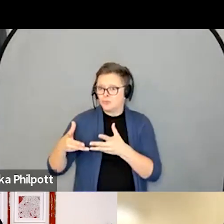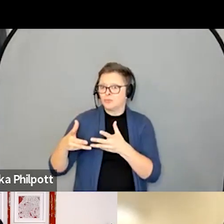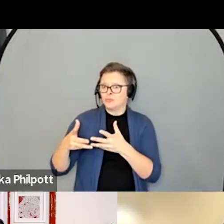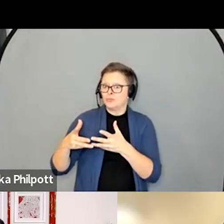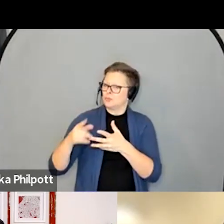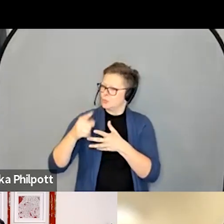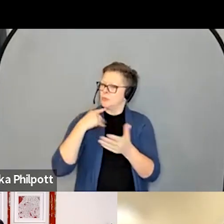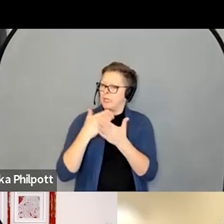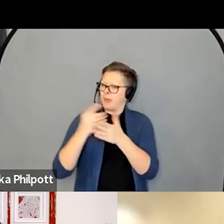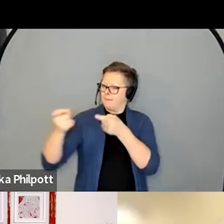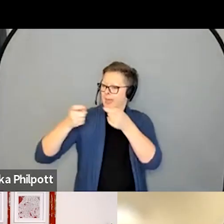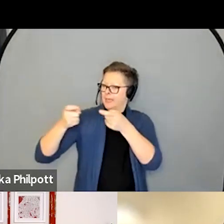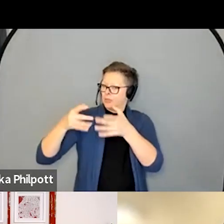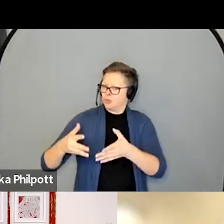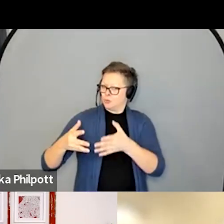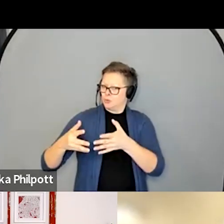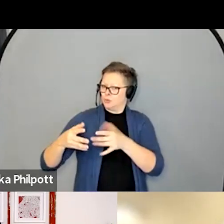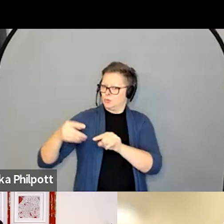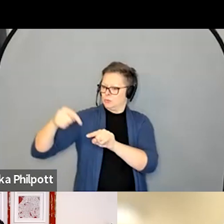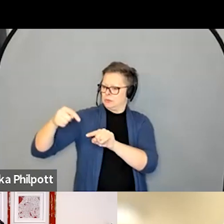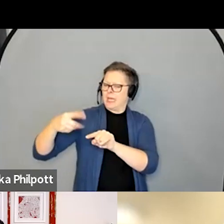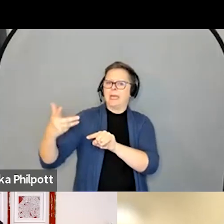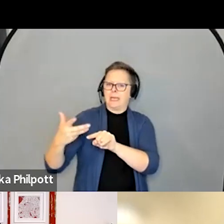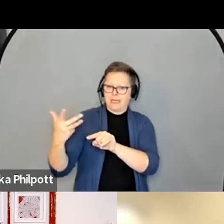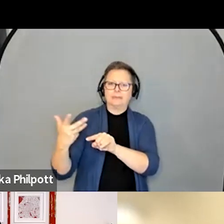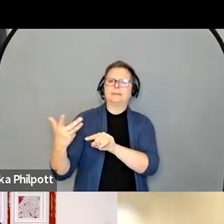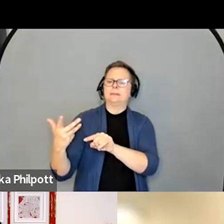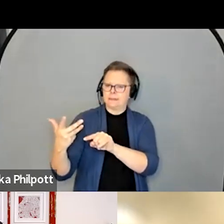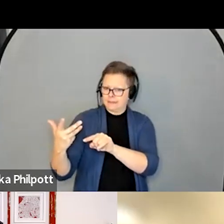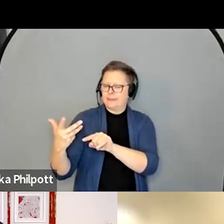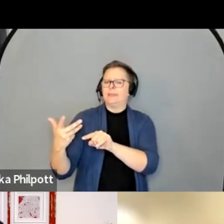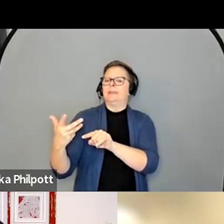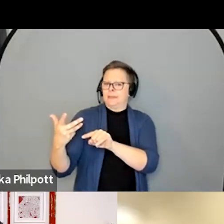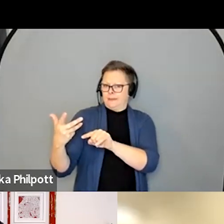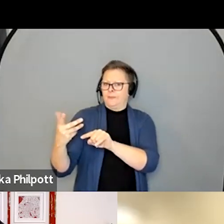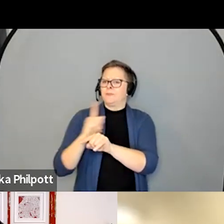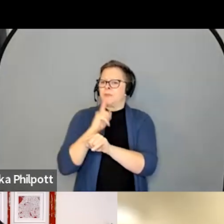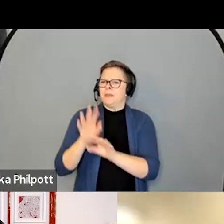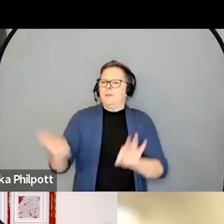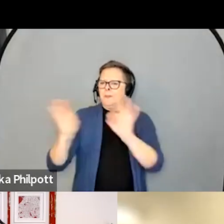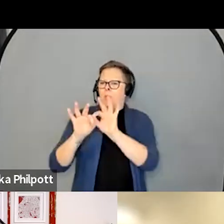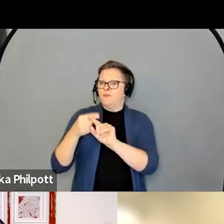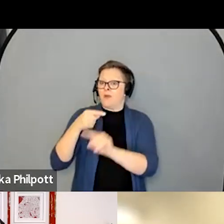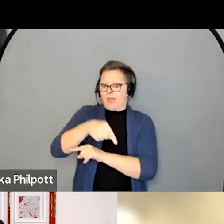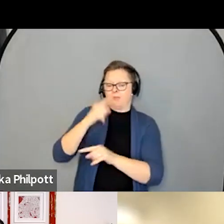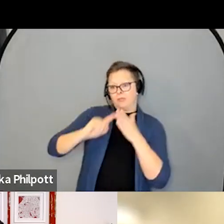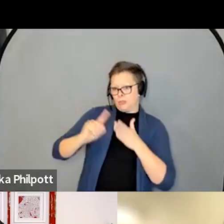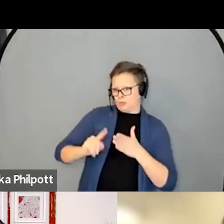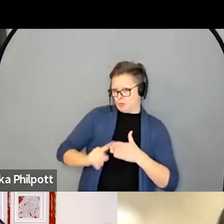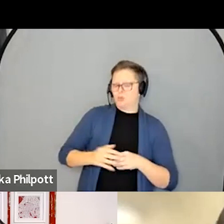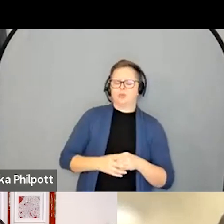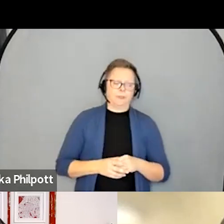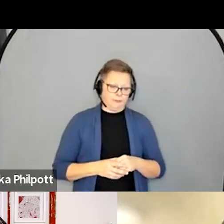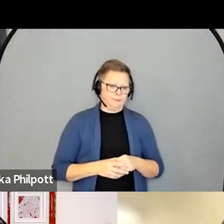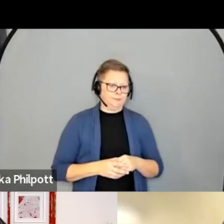up as an important piece of information coming from our sample. And when we asked